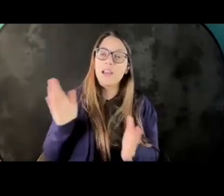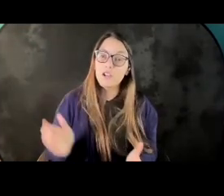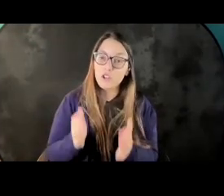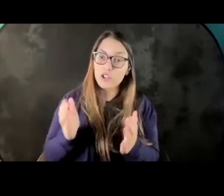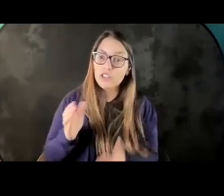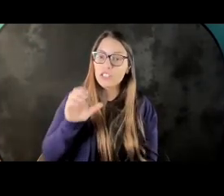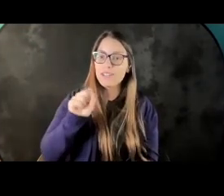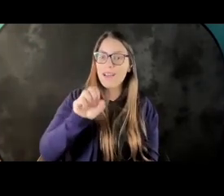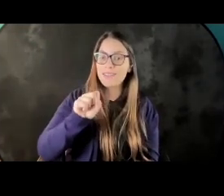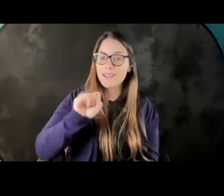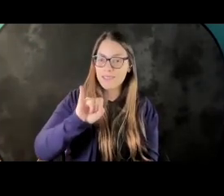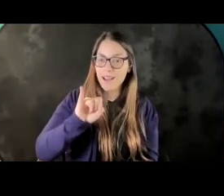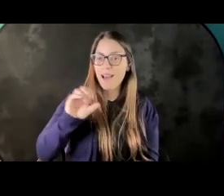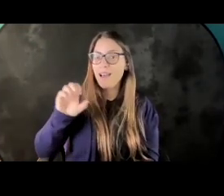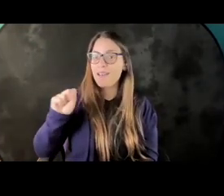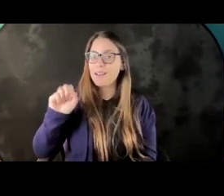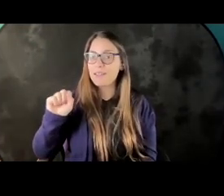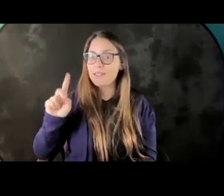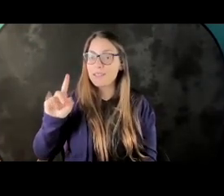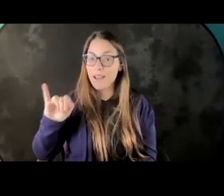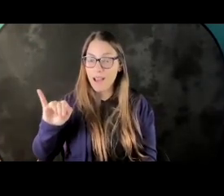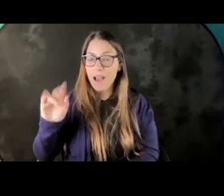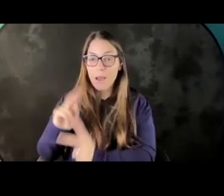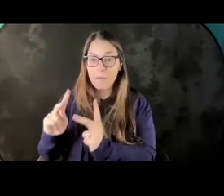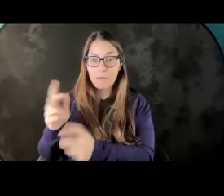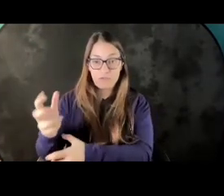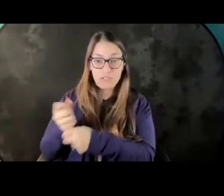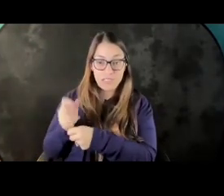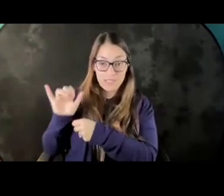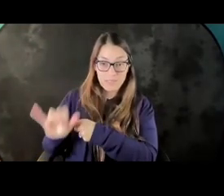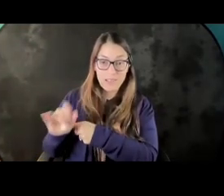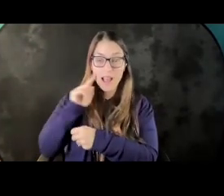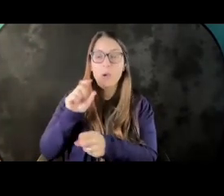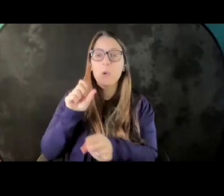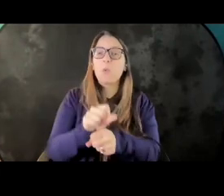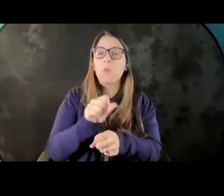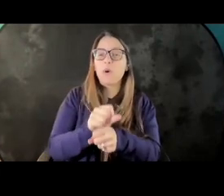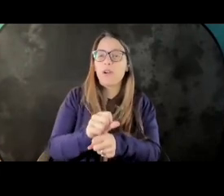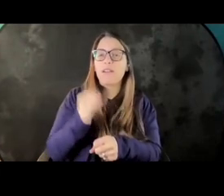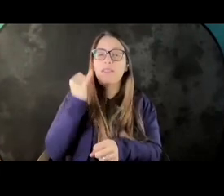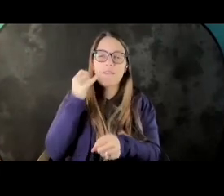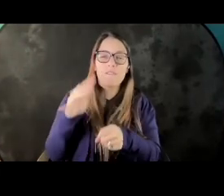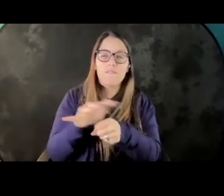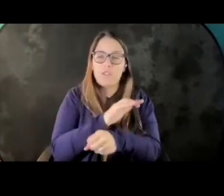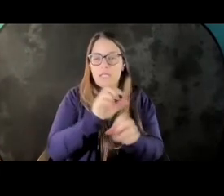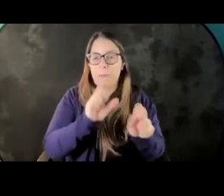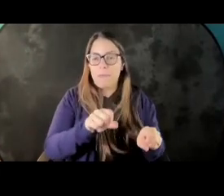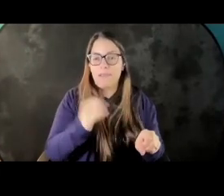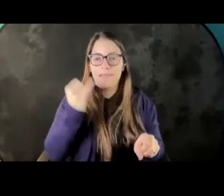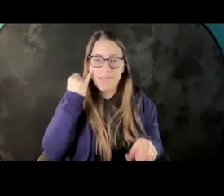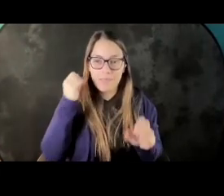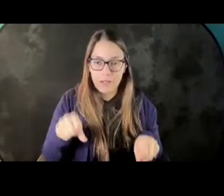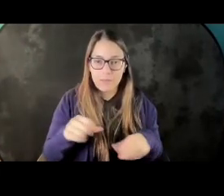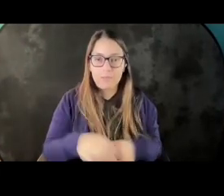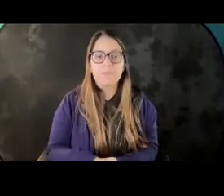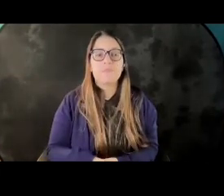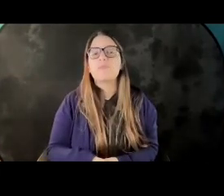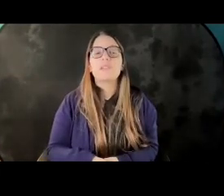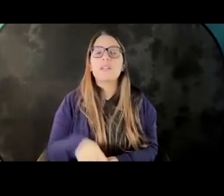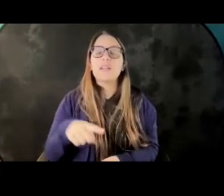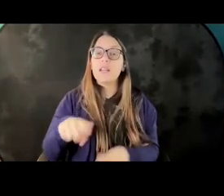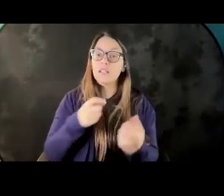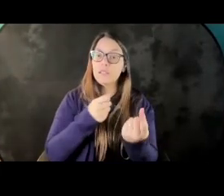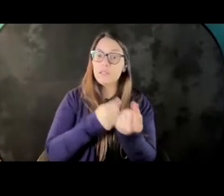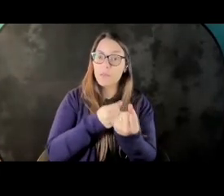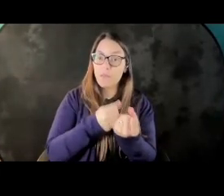and SSDI recipients to work to their fullest ability. And these types of supports that SSA offers through